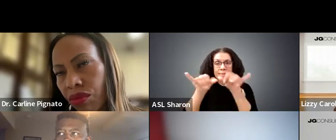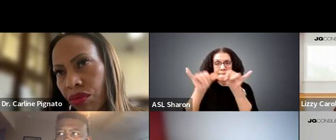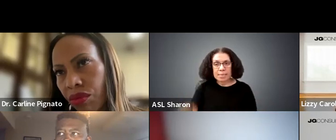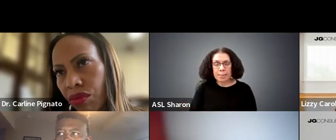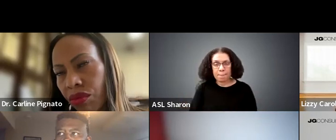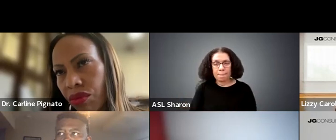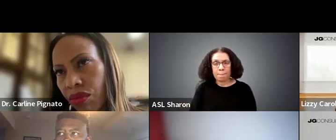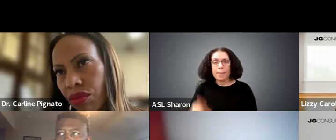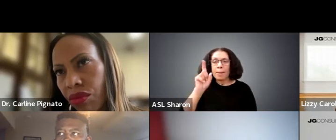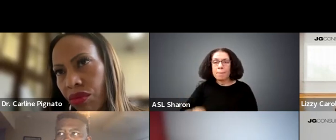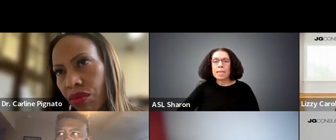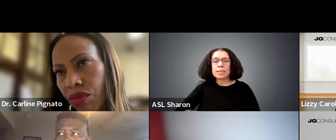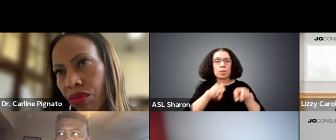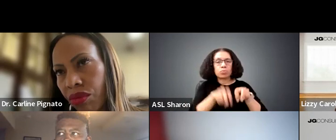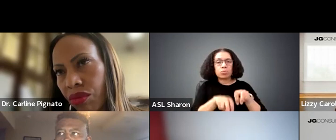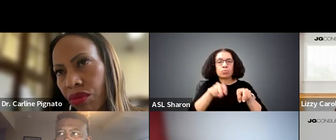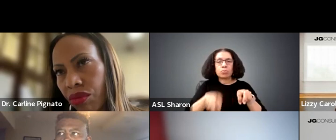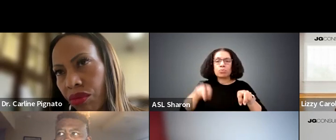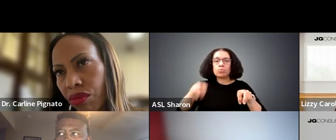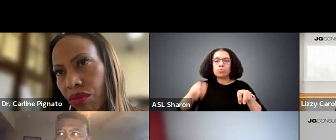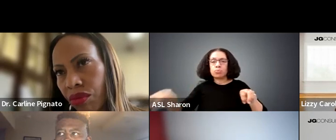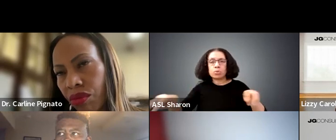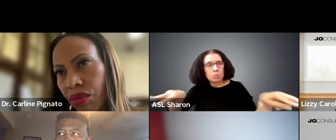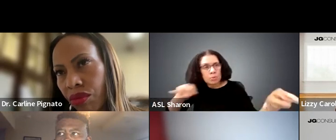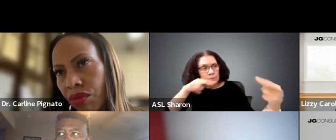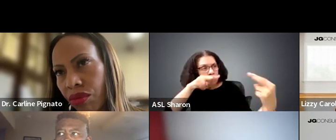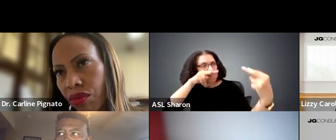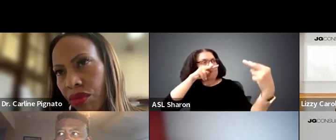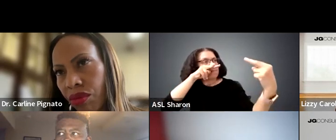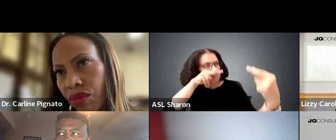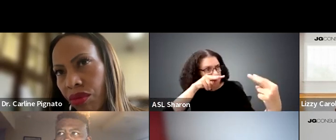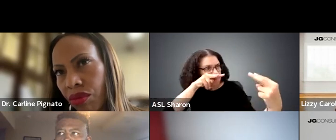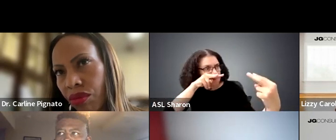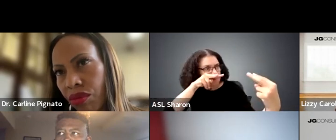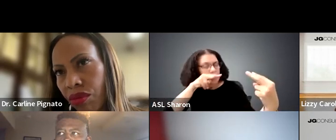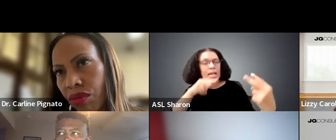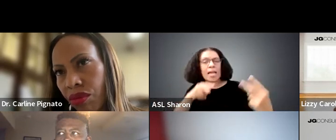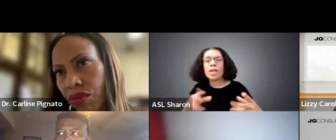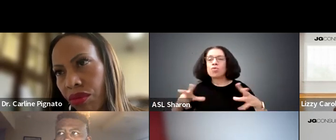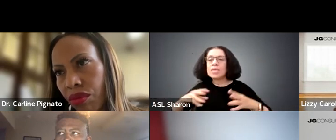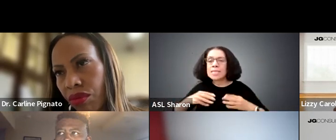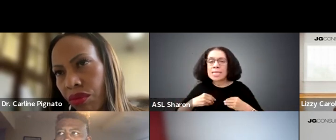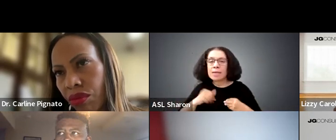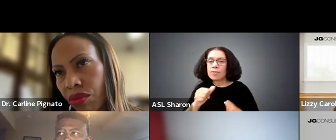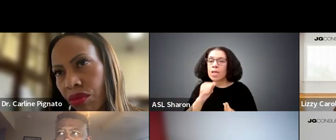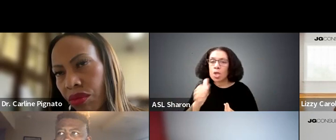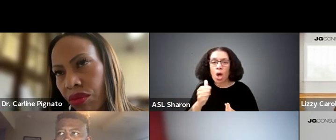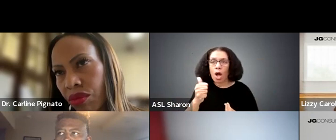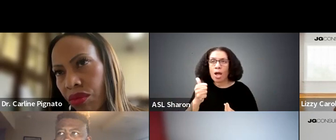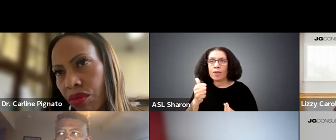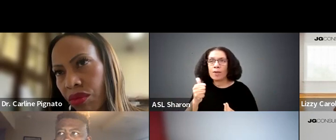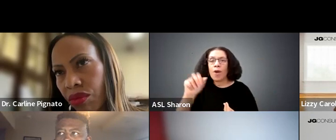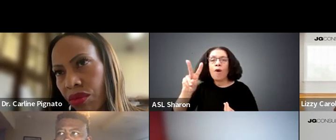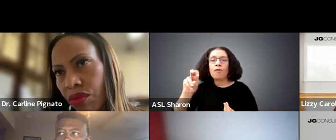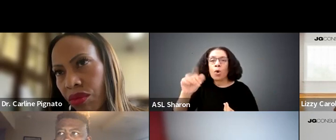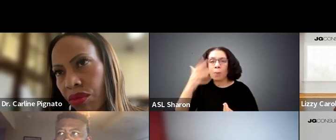be able to sit next to that person, look them in the eye, get that nonverbal, and understand, is this somebody